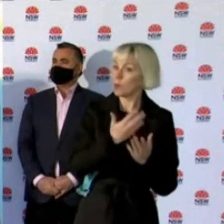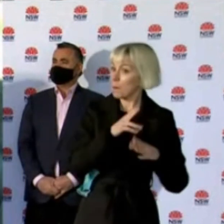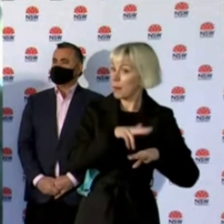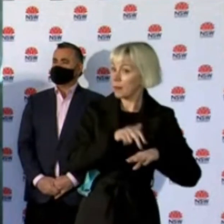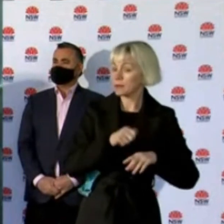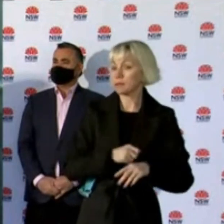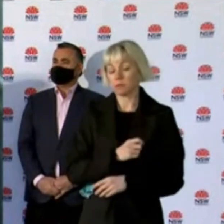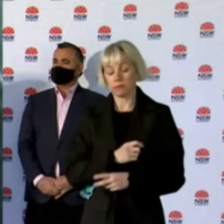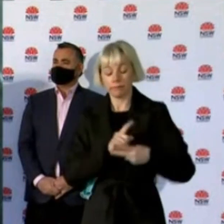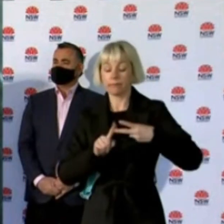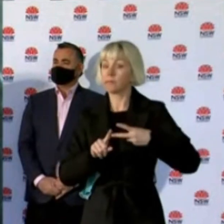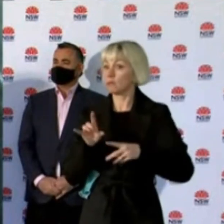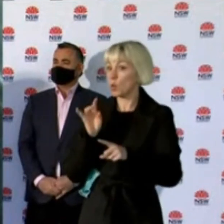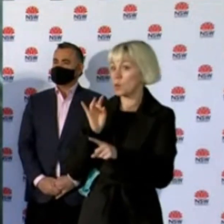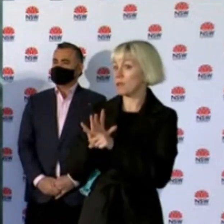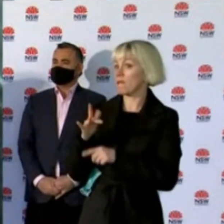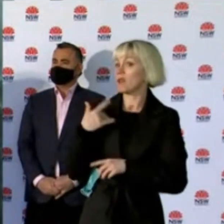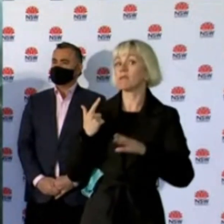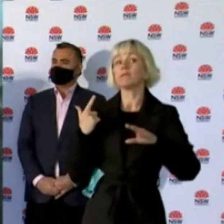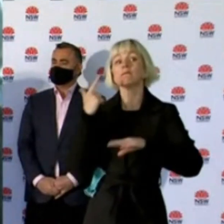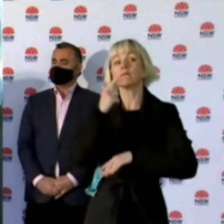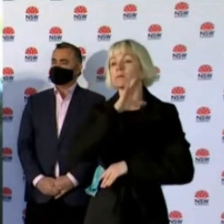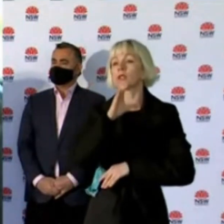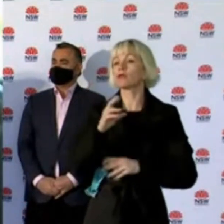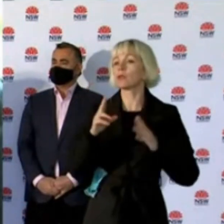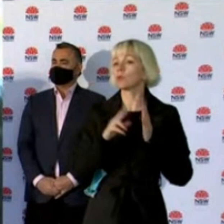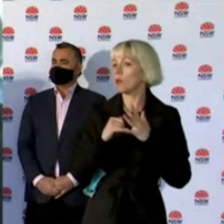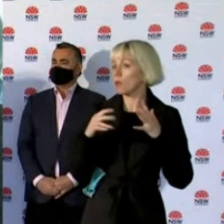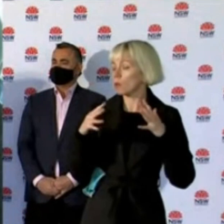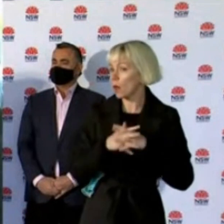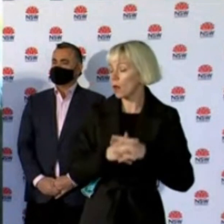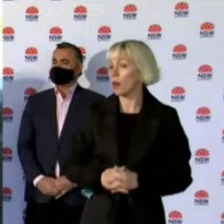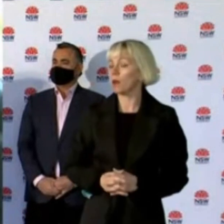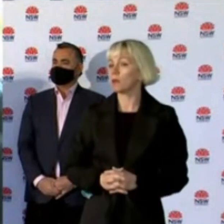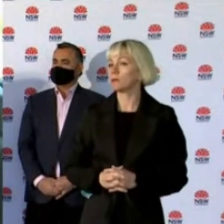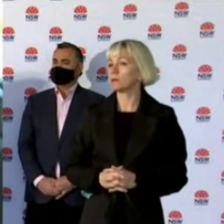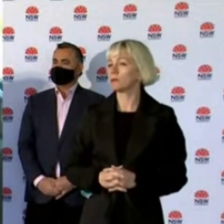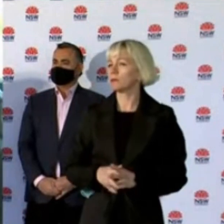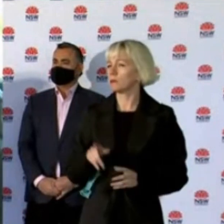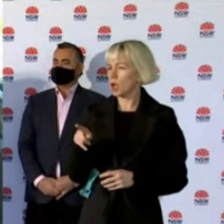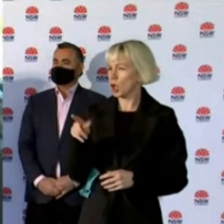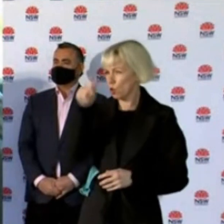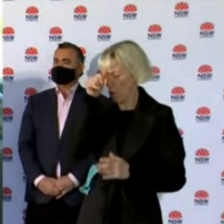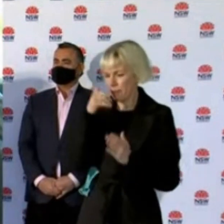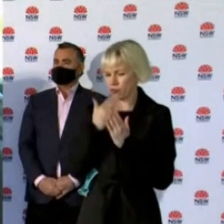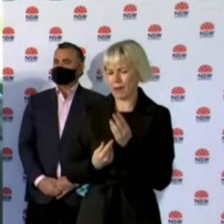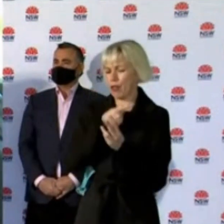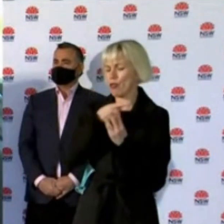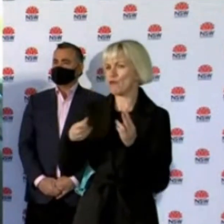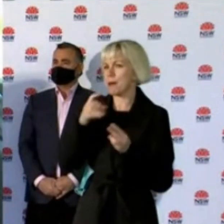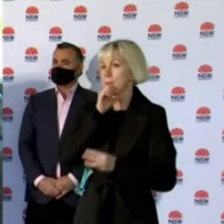do you personally feel, and the same question for Mr. Barilaro, the 3 men who tested positive for COVID, had